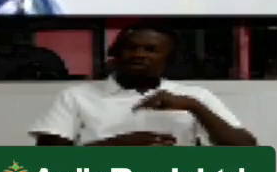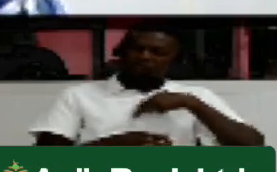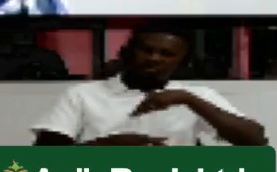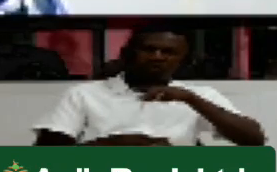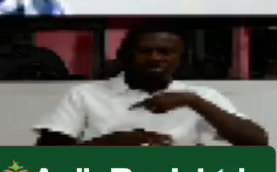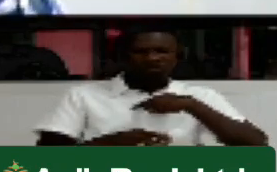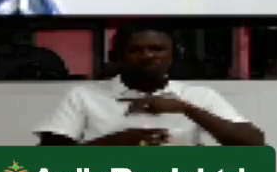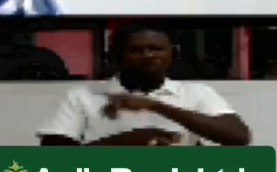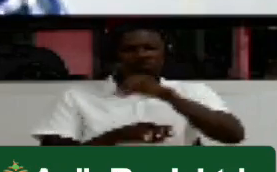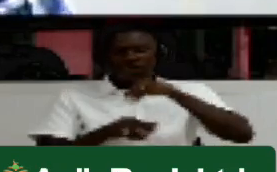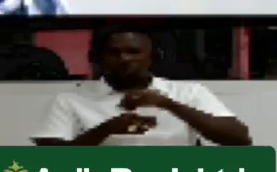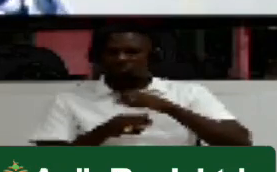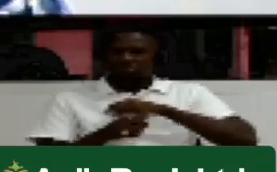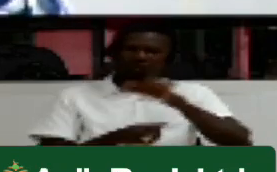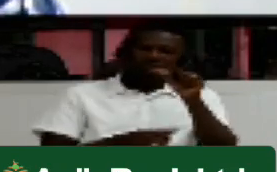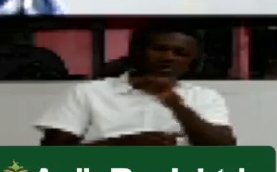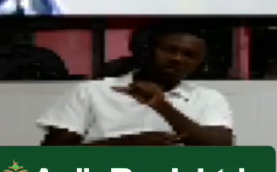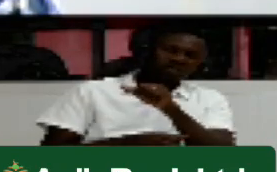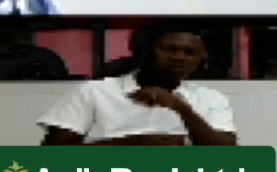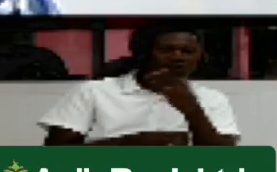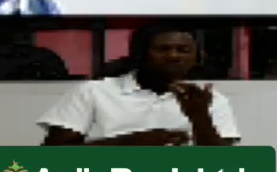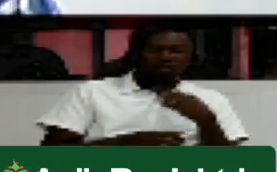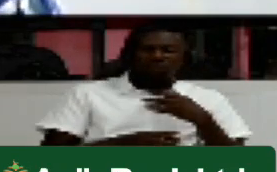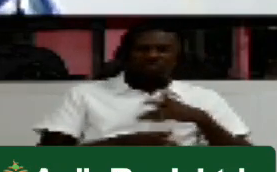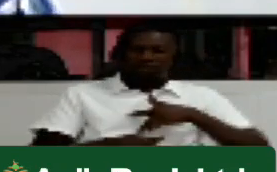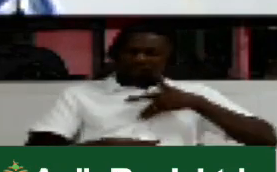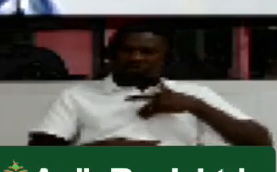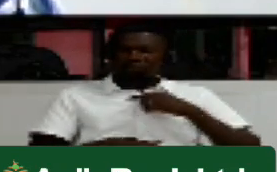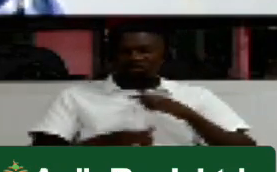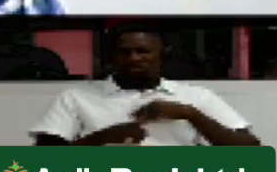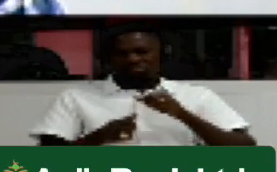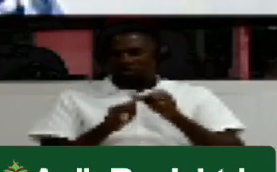feel a little bit much better. But with Yusufa,